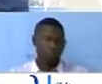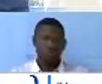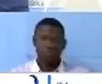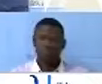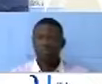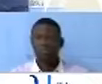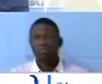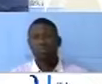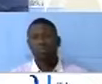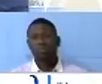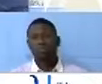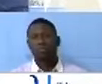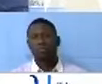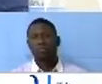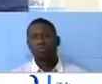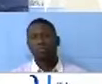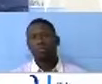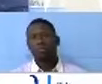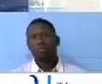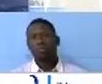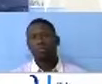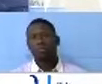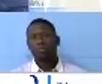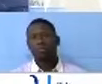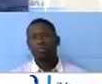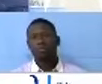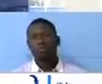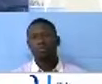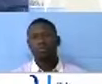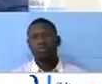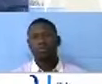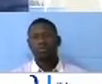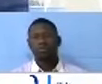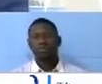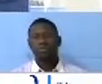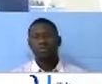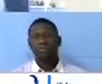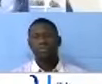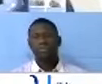rek moy pour ma ñaxtu nak ni li warta am. As a result,